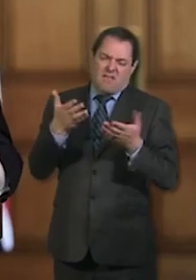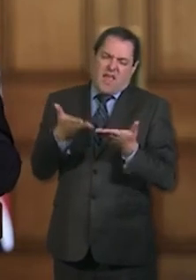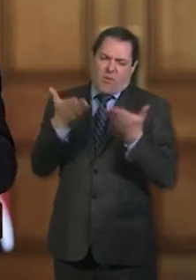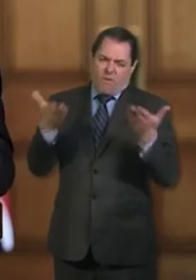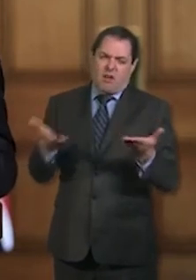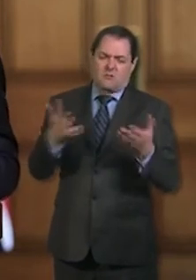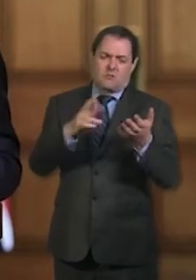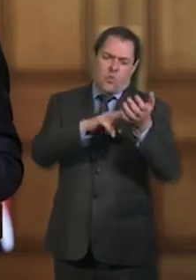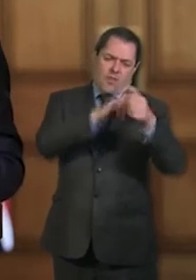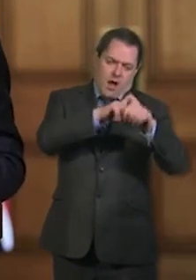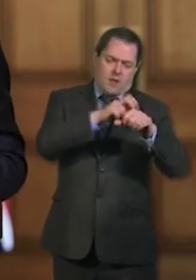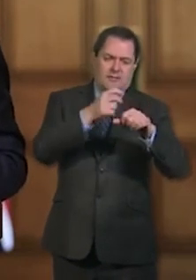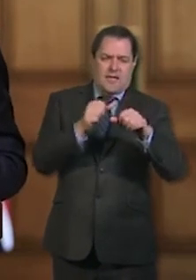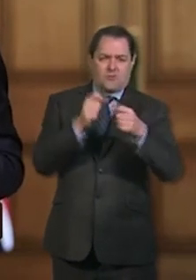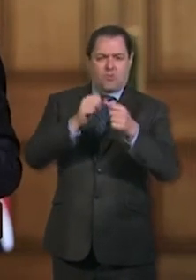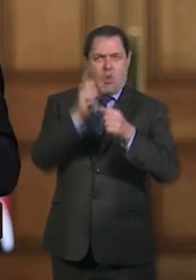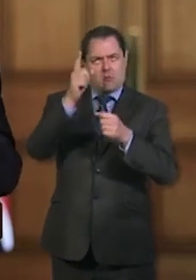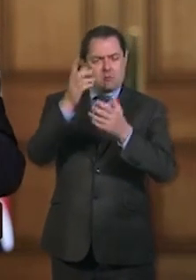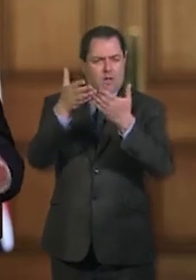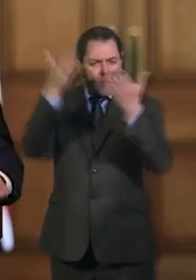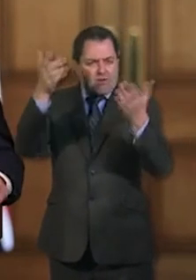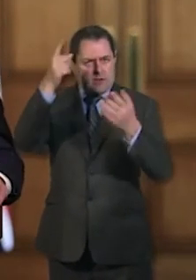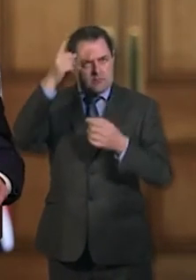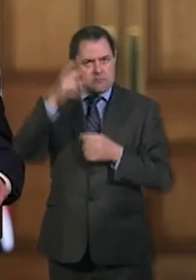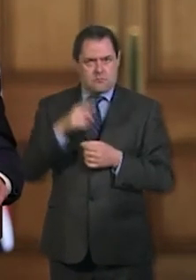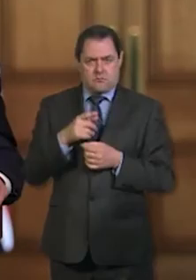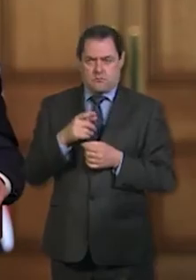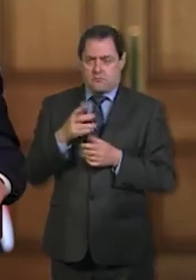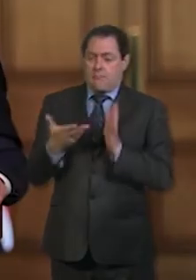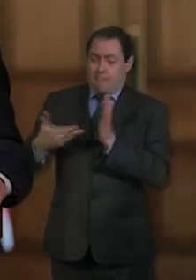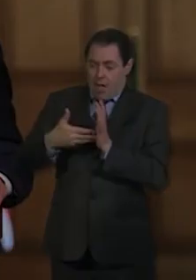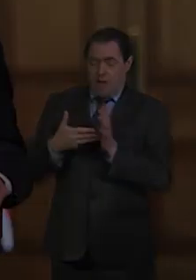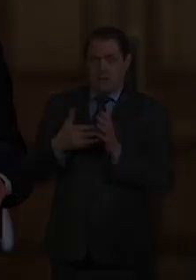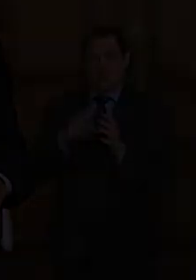legislation, augmented by the Coronavirus Act 2020 that we passed a couple of months ago. John.